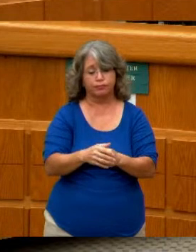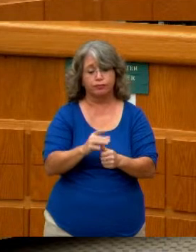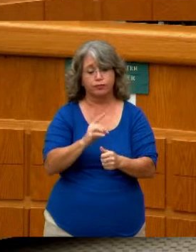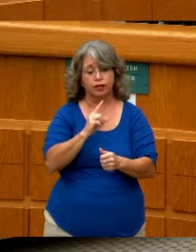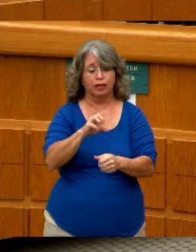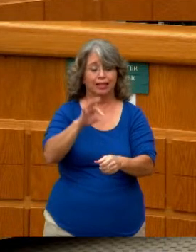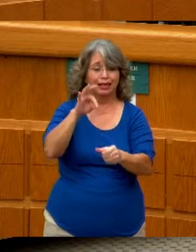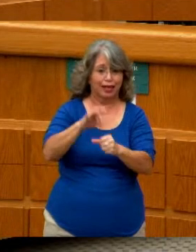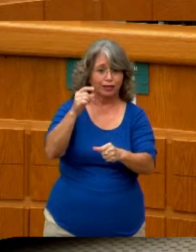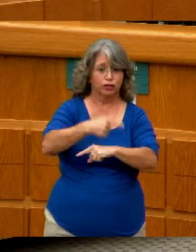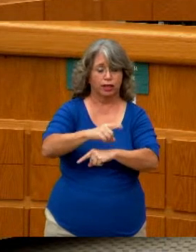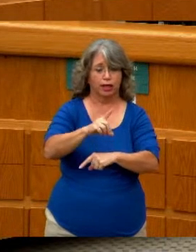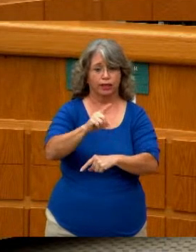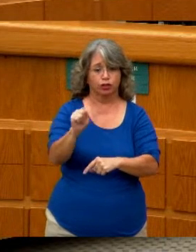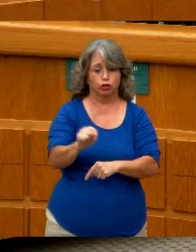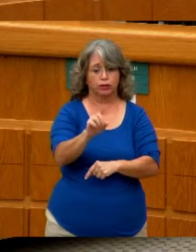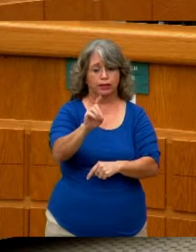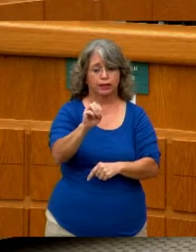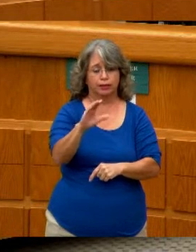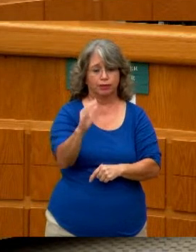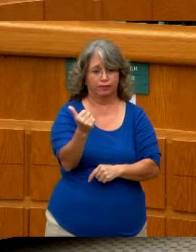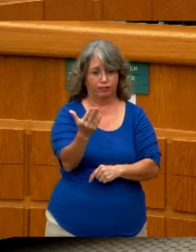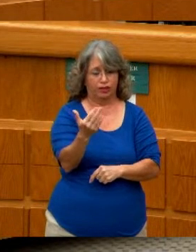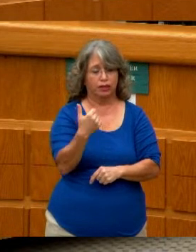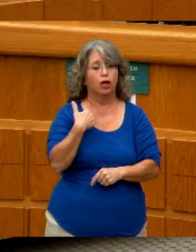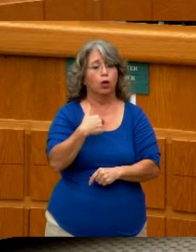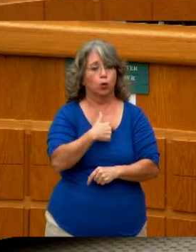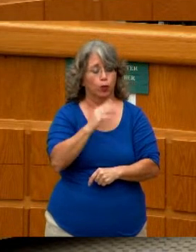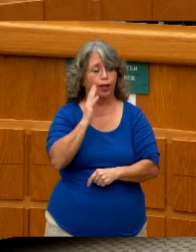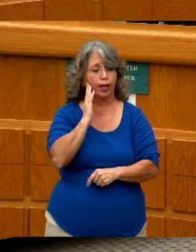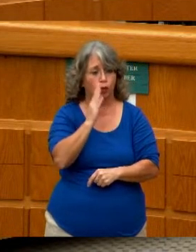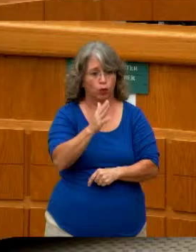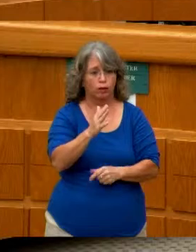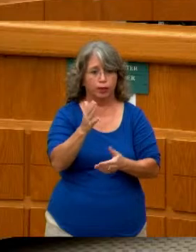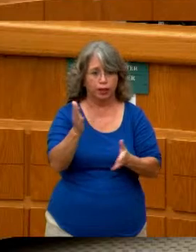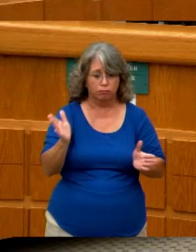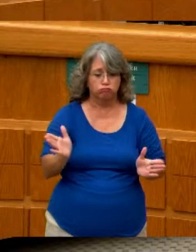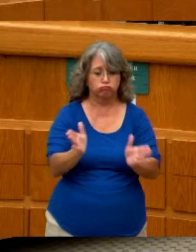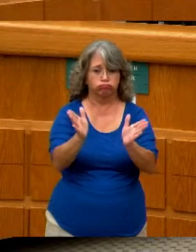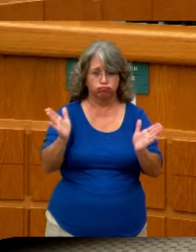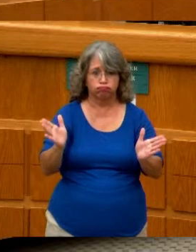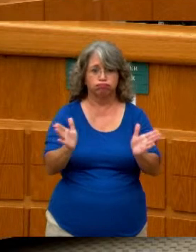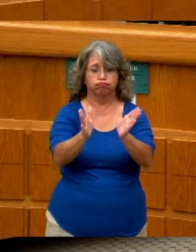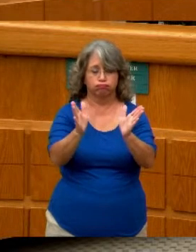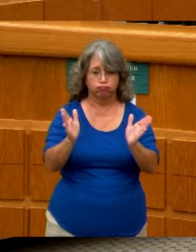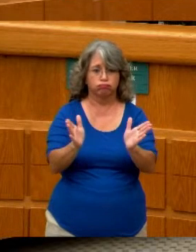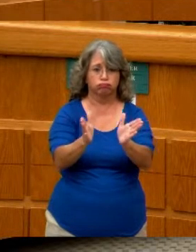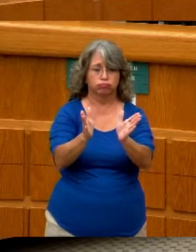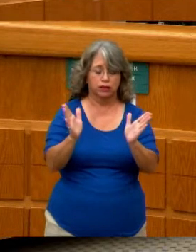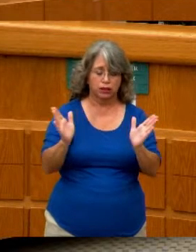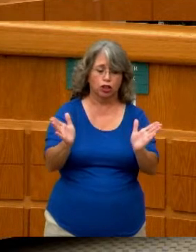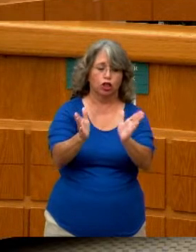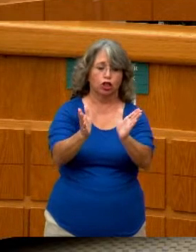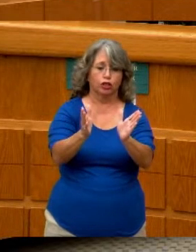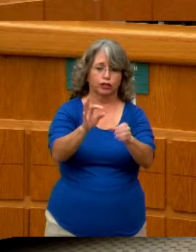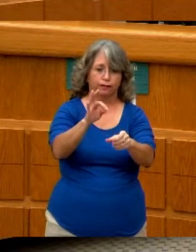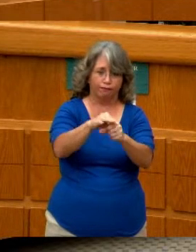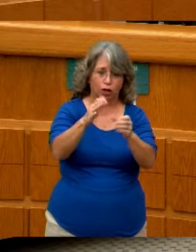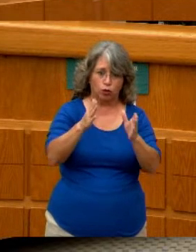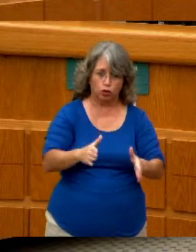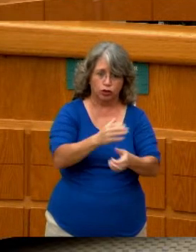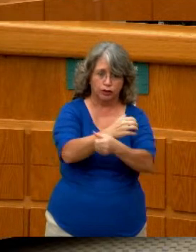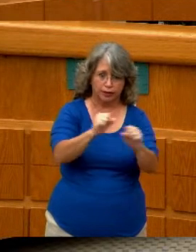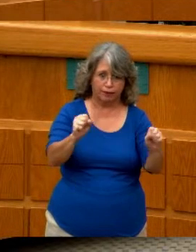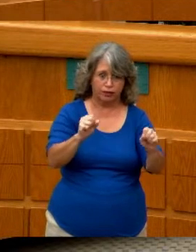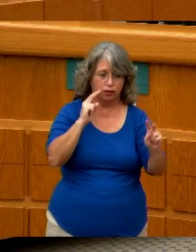11th, and then Election Day is Tuesday, December 15th. We will be out again in force promoting